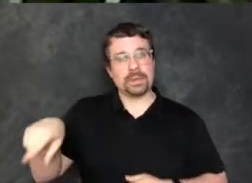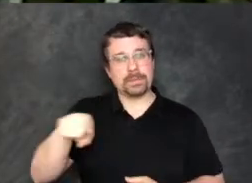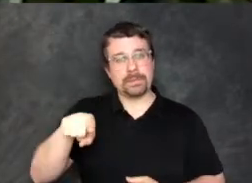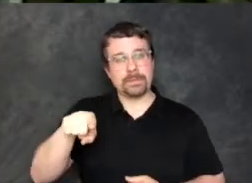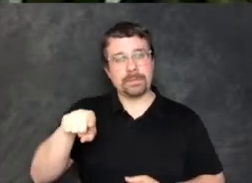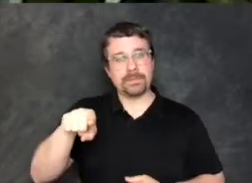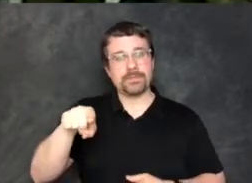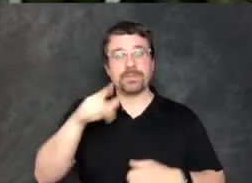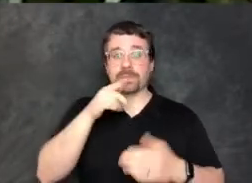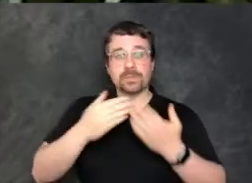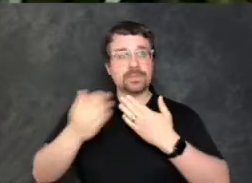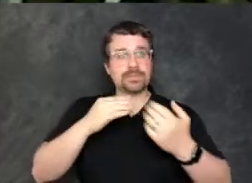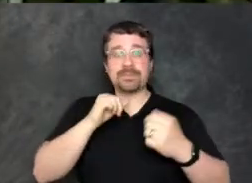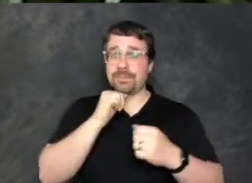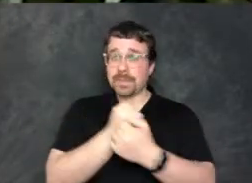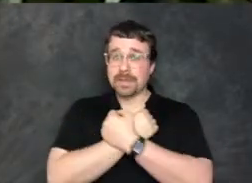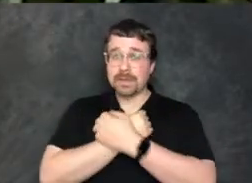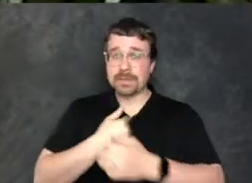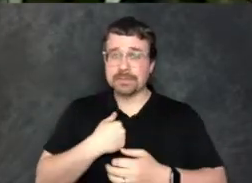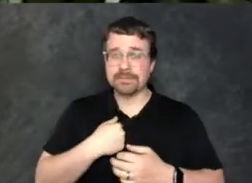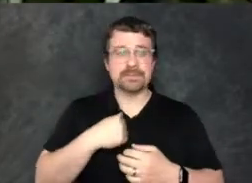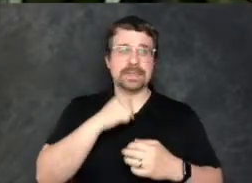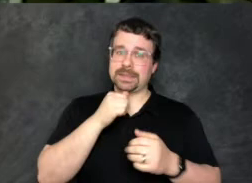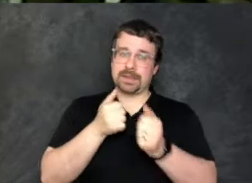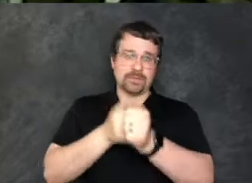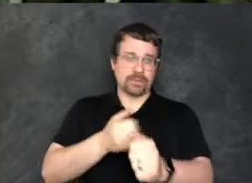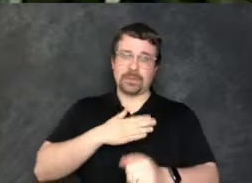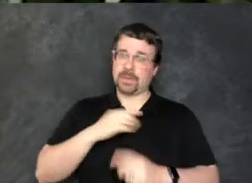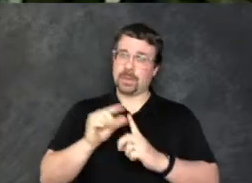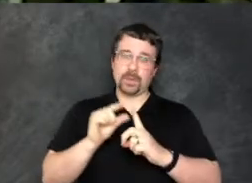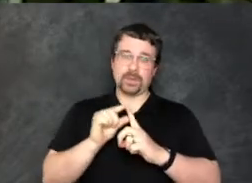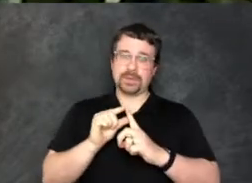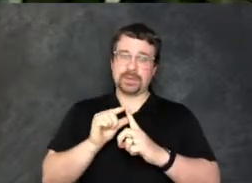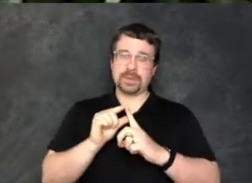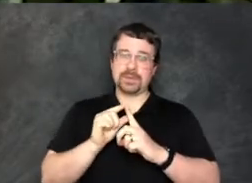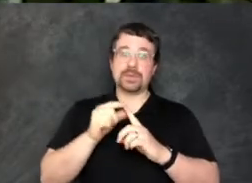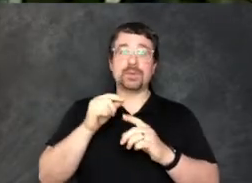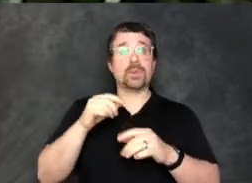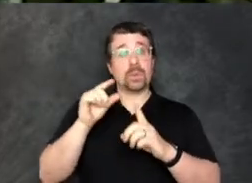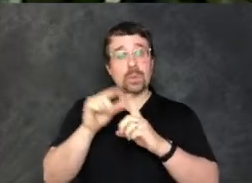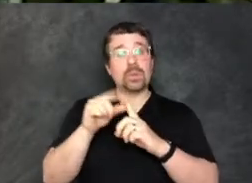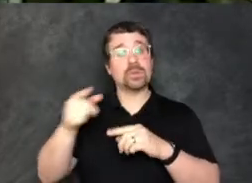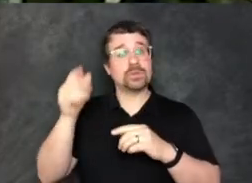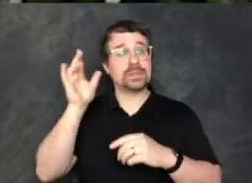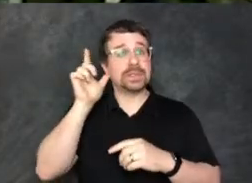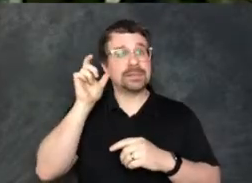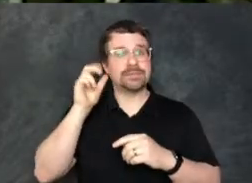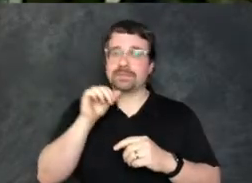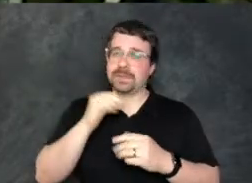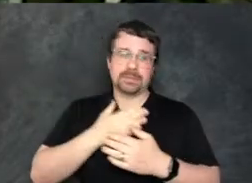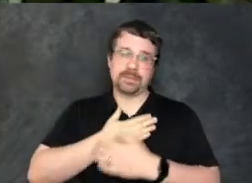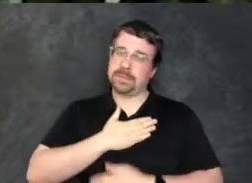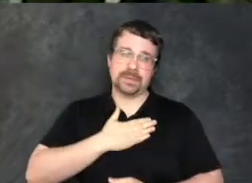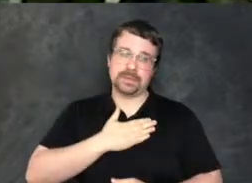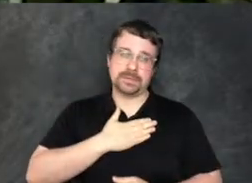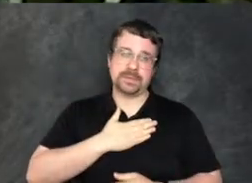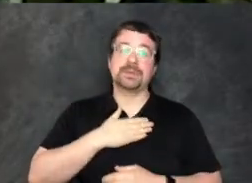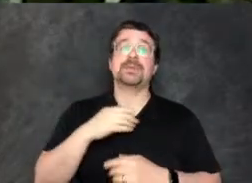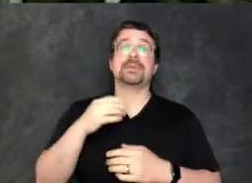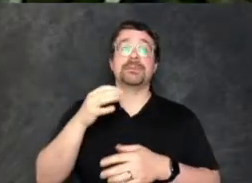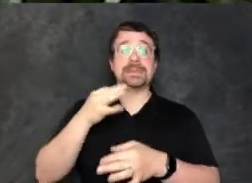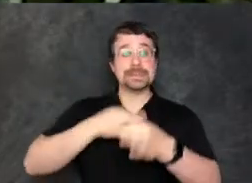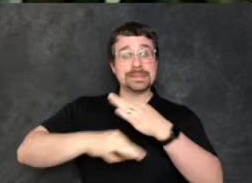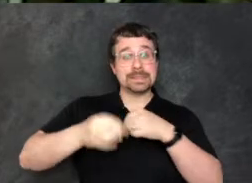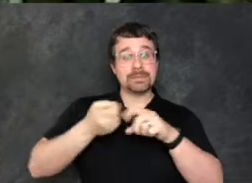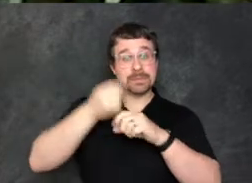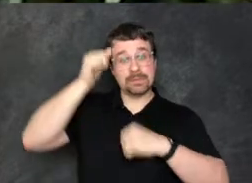and make our home with them. Whoever does not love me does not keep my words, and the word that you hear is